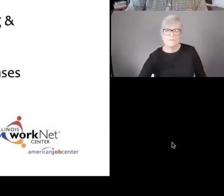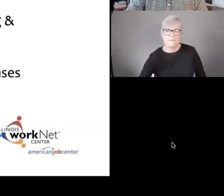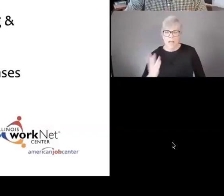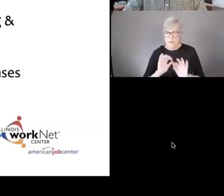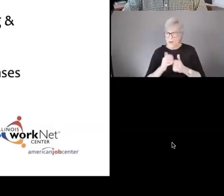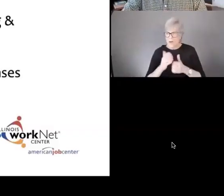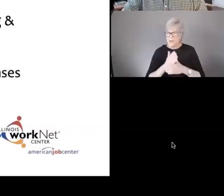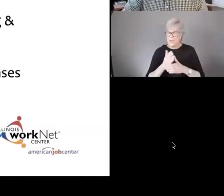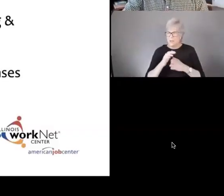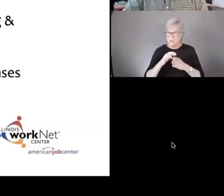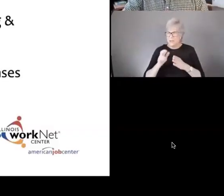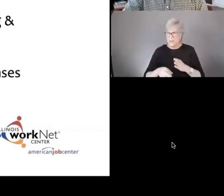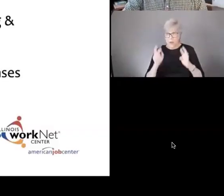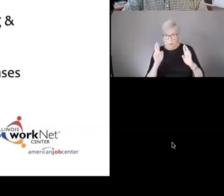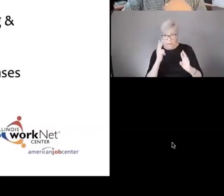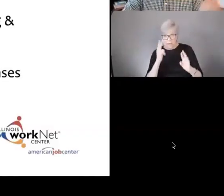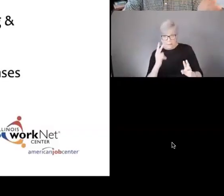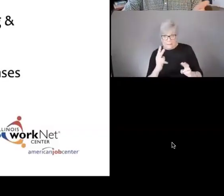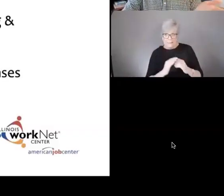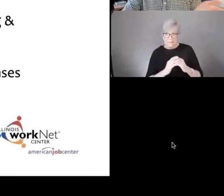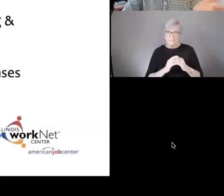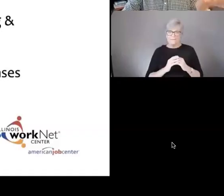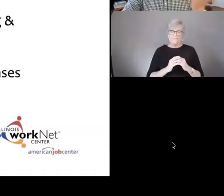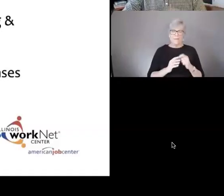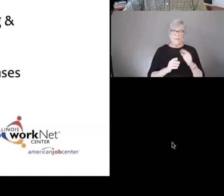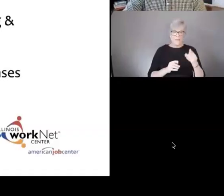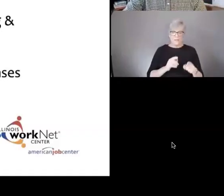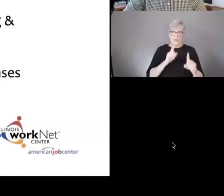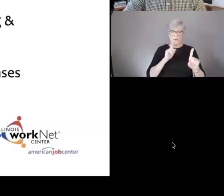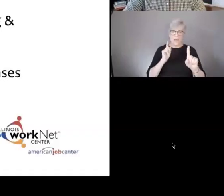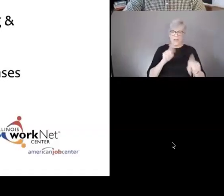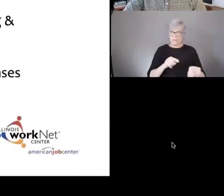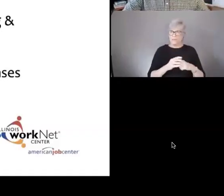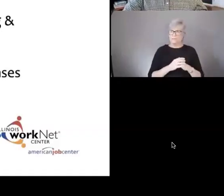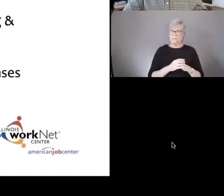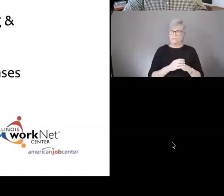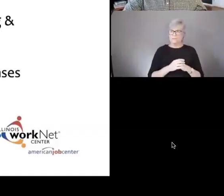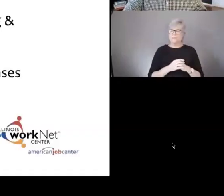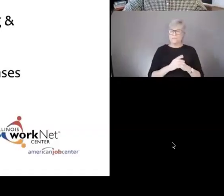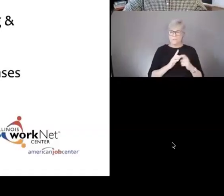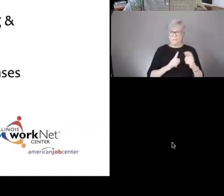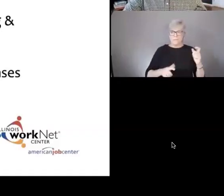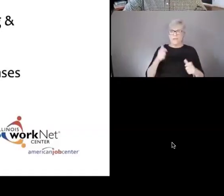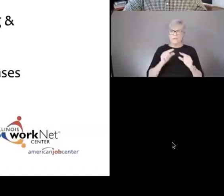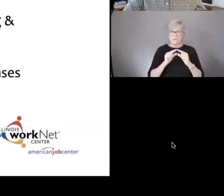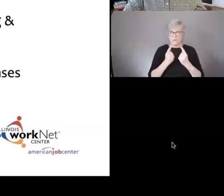Hopefully you can see that. So these are kind of your answers. Like I said, the greatest group of us are